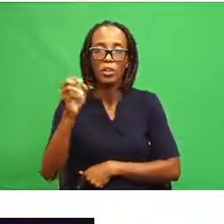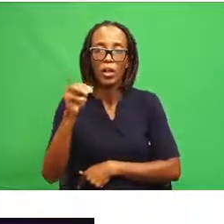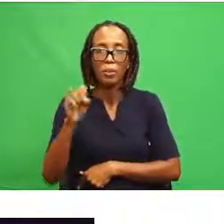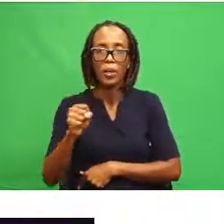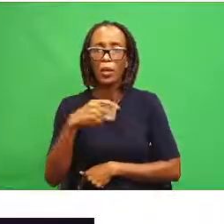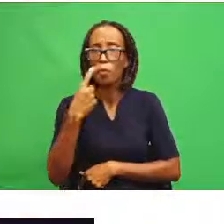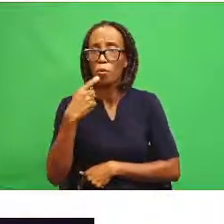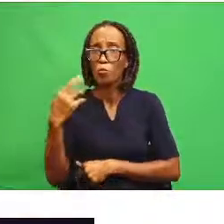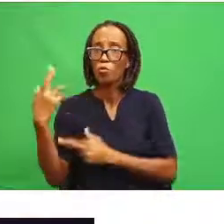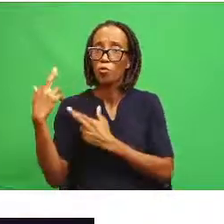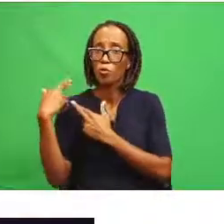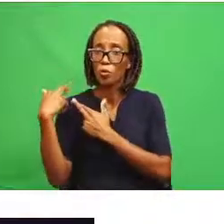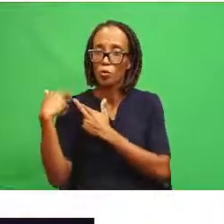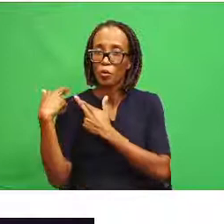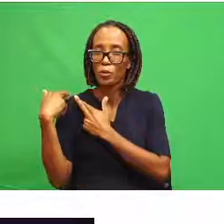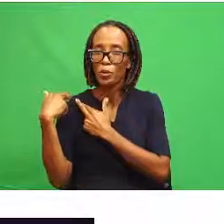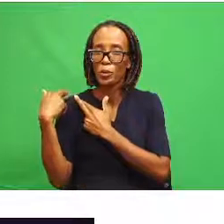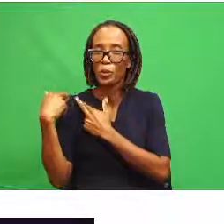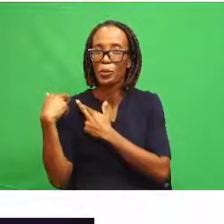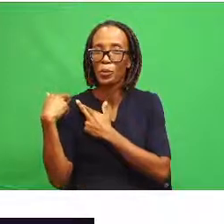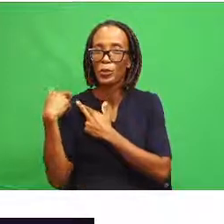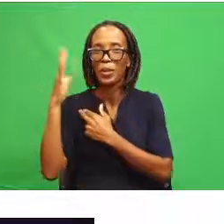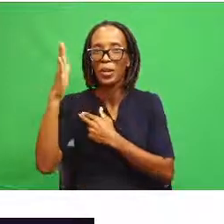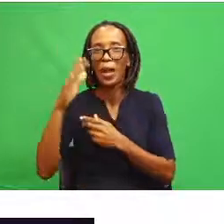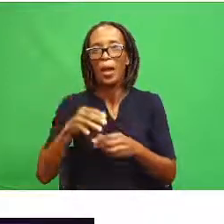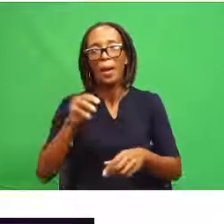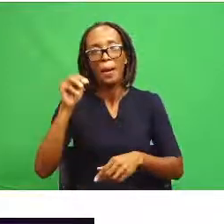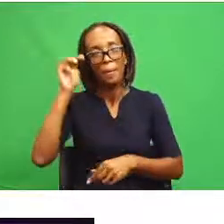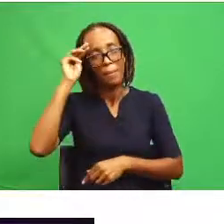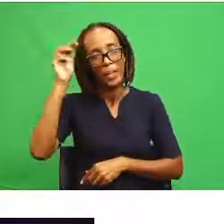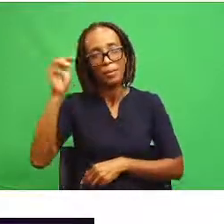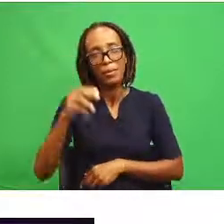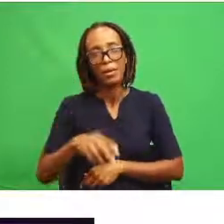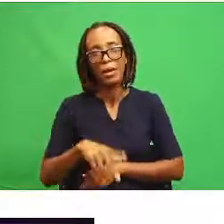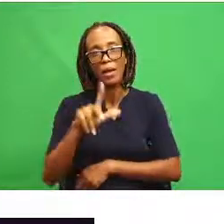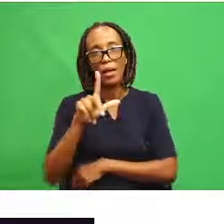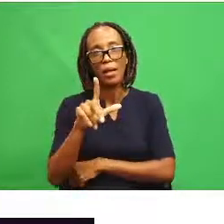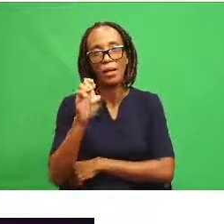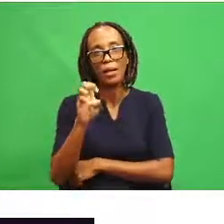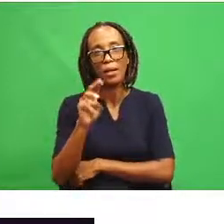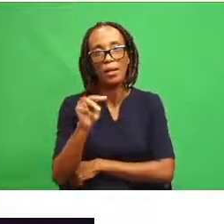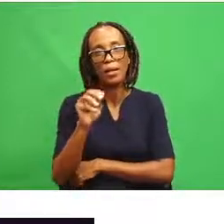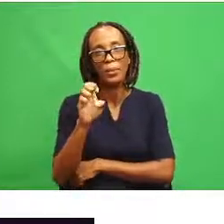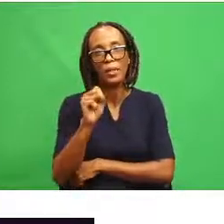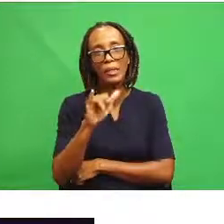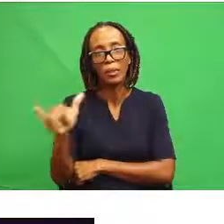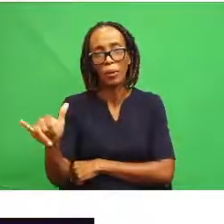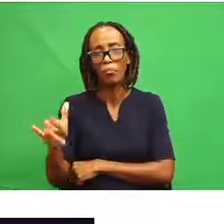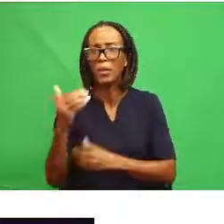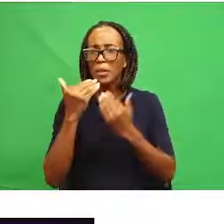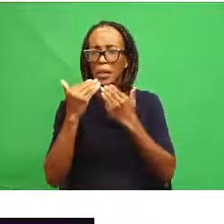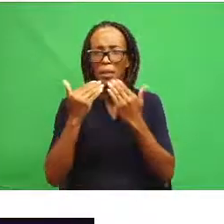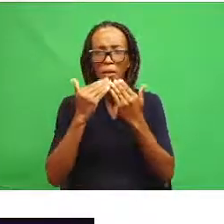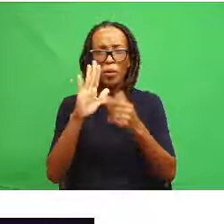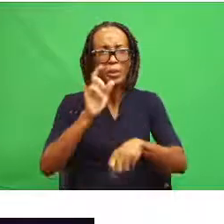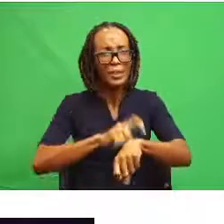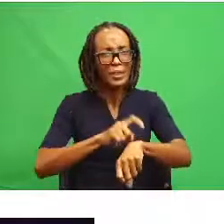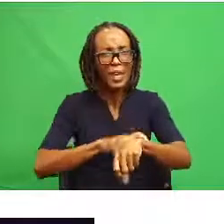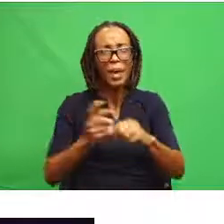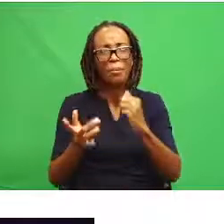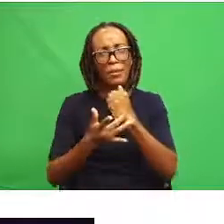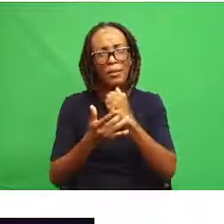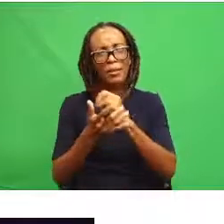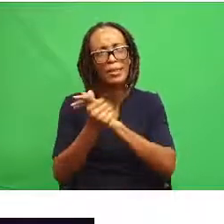service provider, Mr. Karen Lamassie, thank you for giving generously of your time and technical expertise